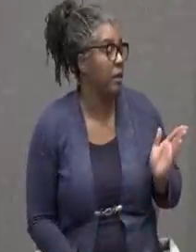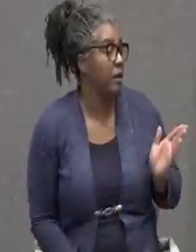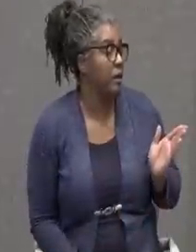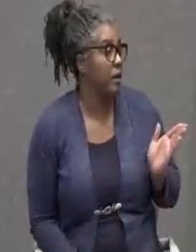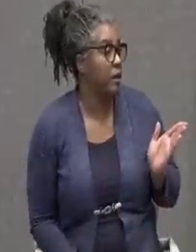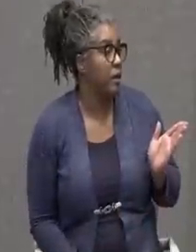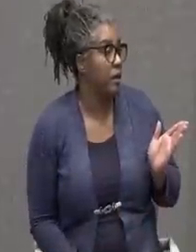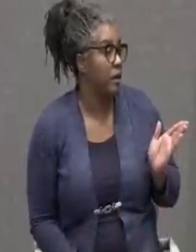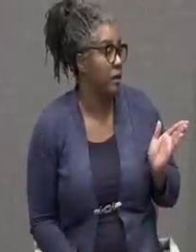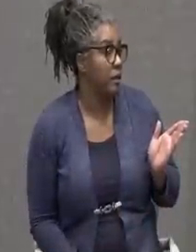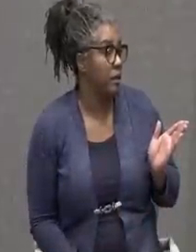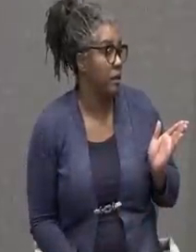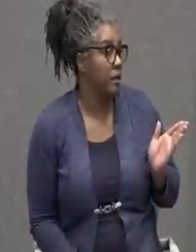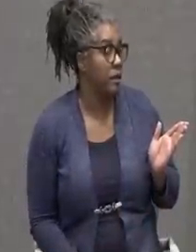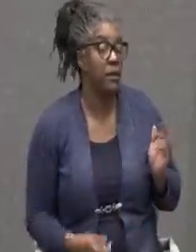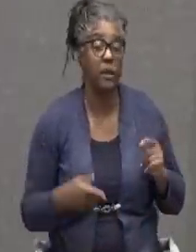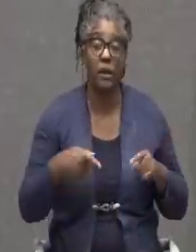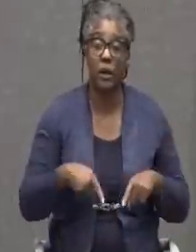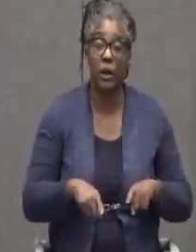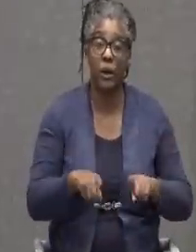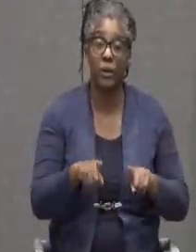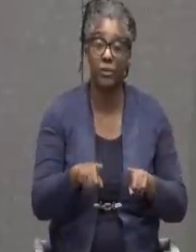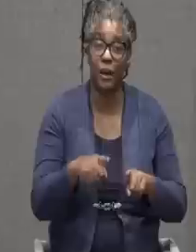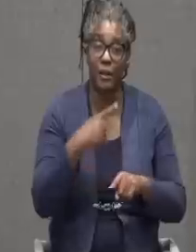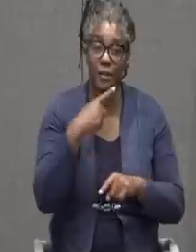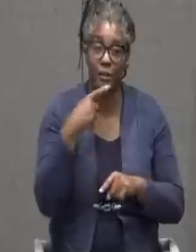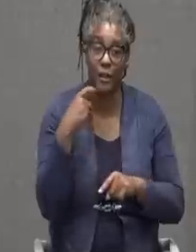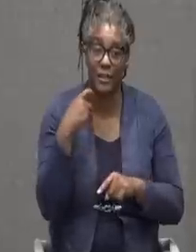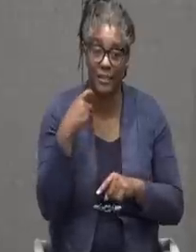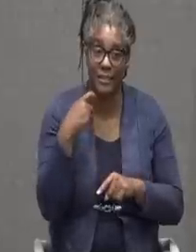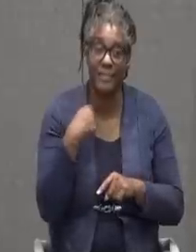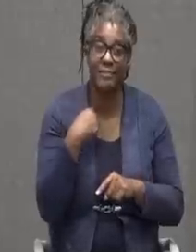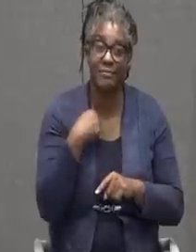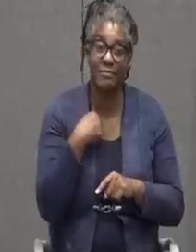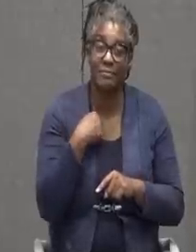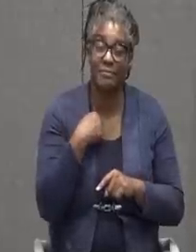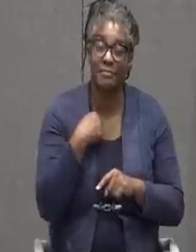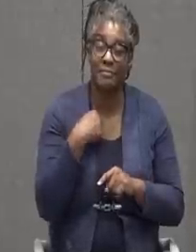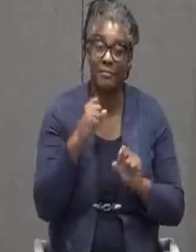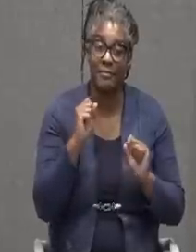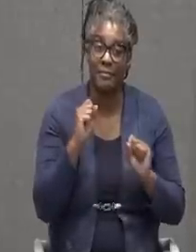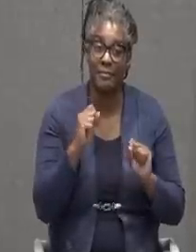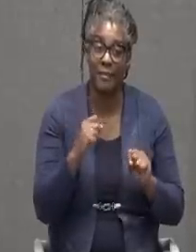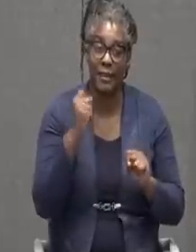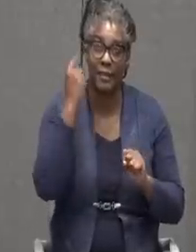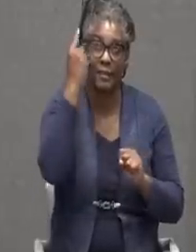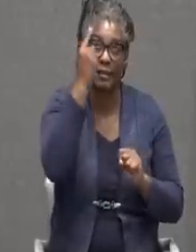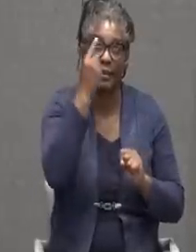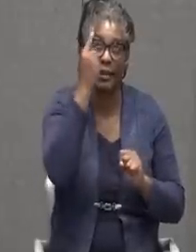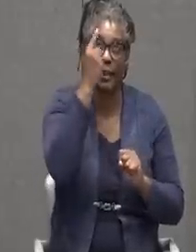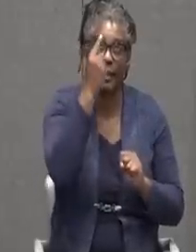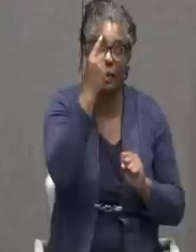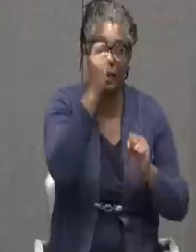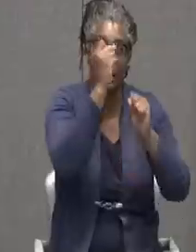And while that dries, I can already think and envision the